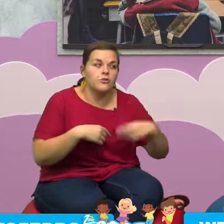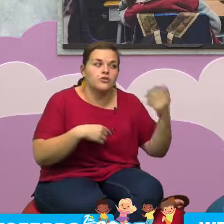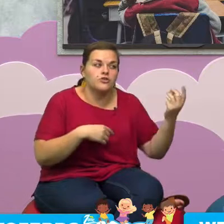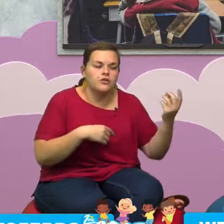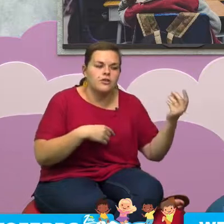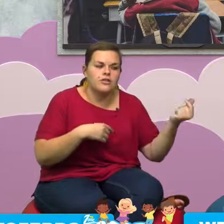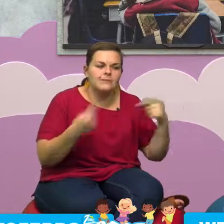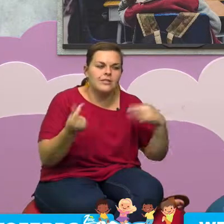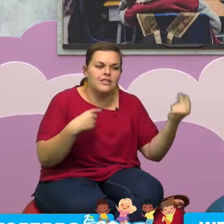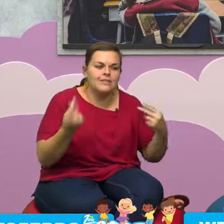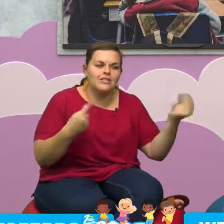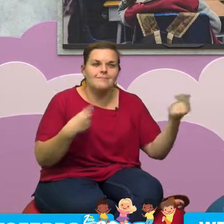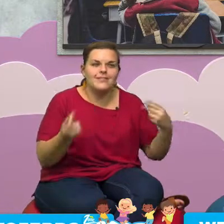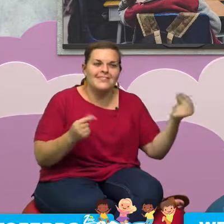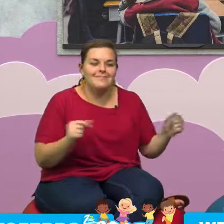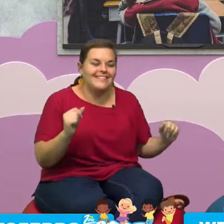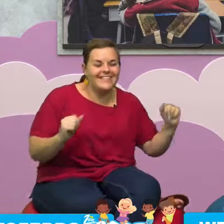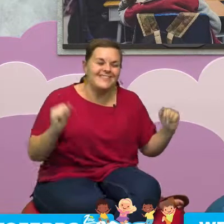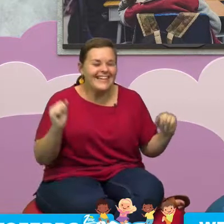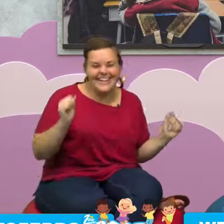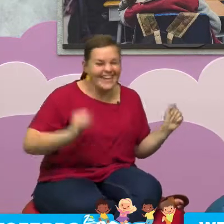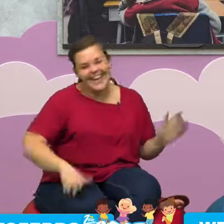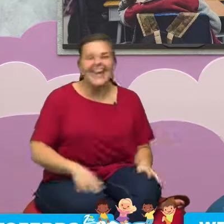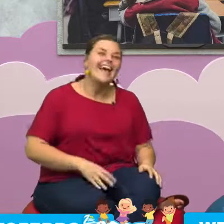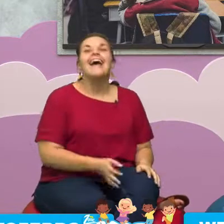or she, me, she, me, she, me, she, me, she.